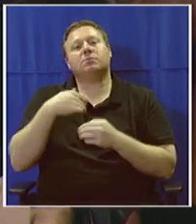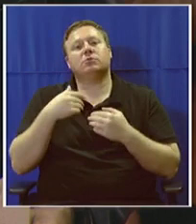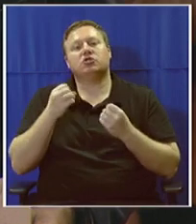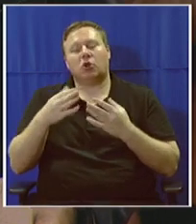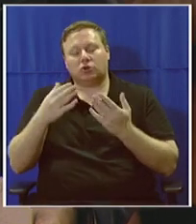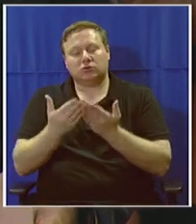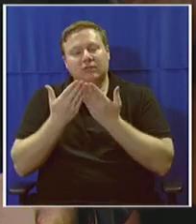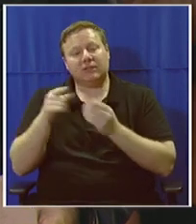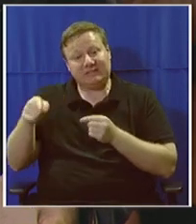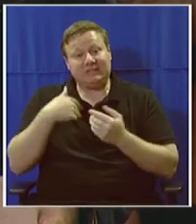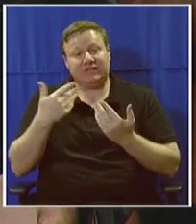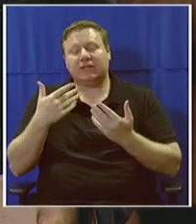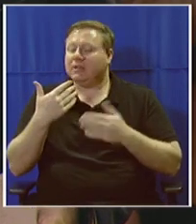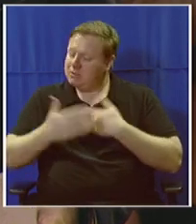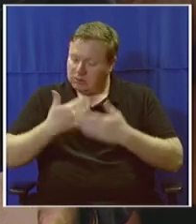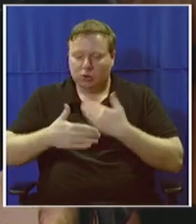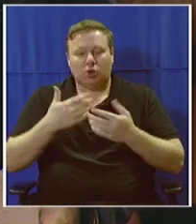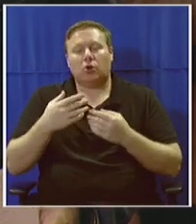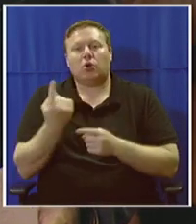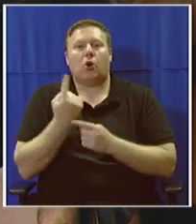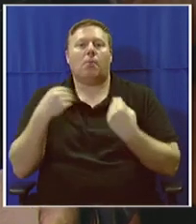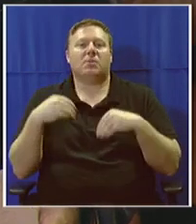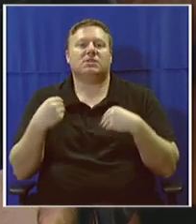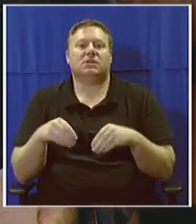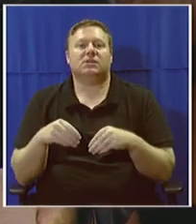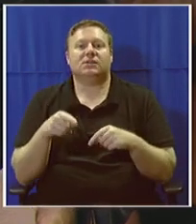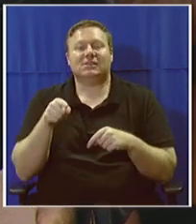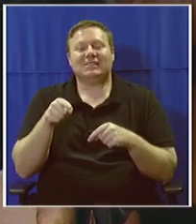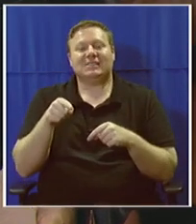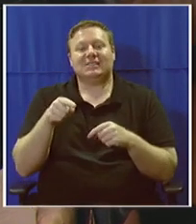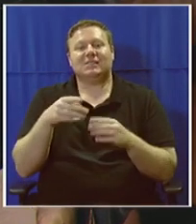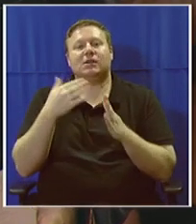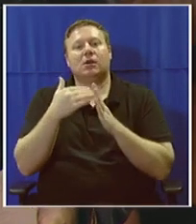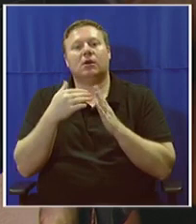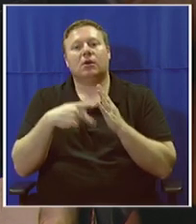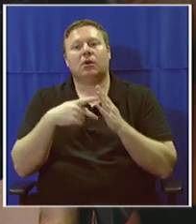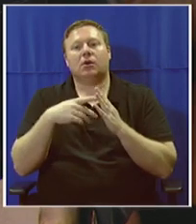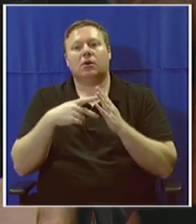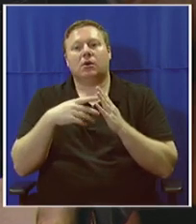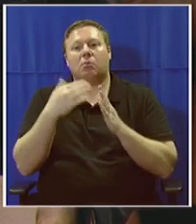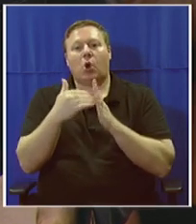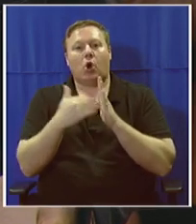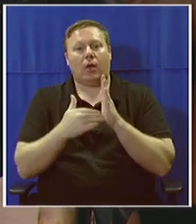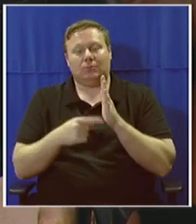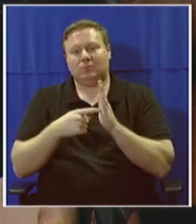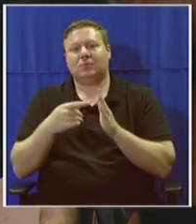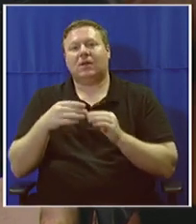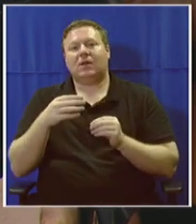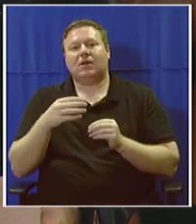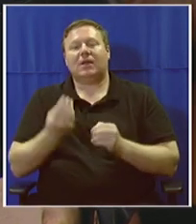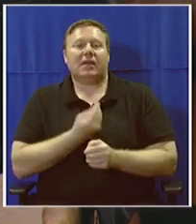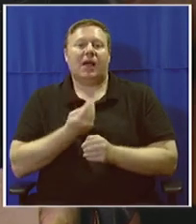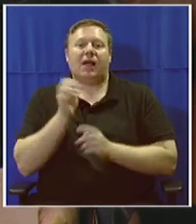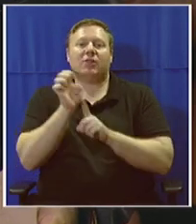incubation program. Further notes that this incubation program offers young entrepreneurs a chance to sell their merchandise at a store in